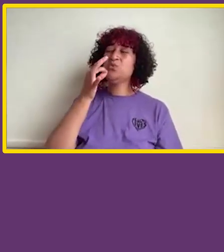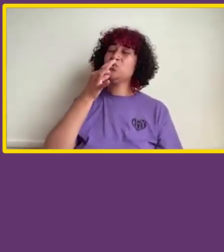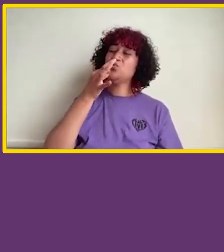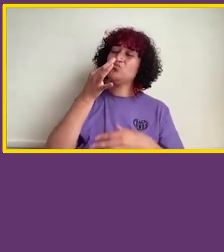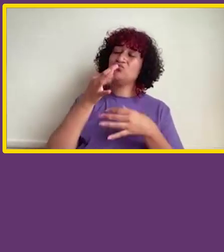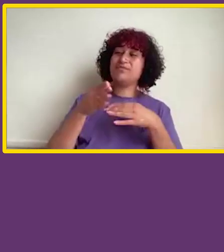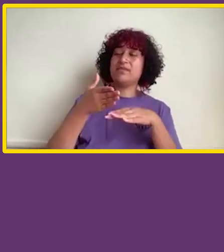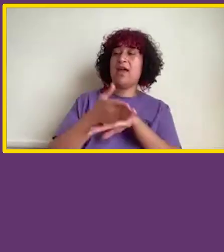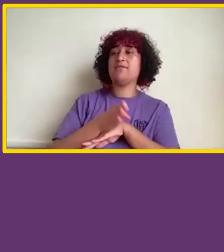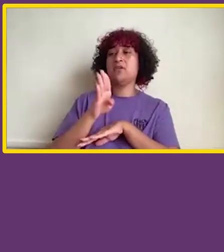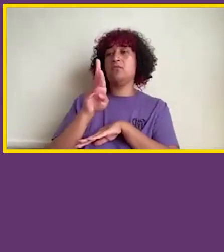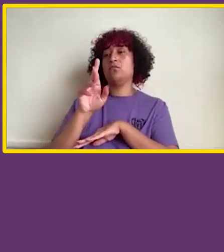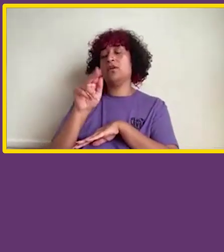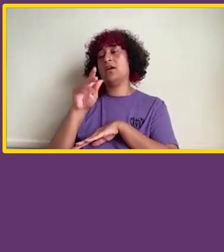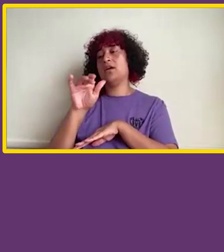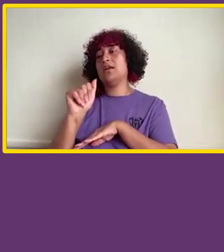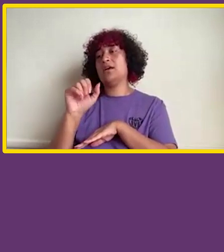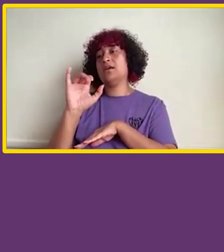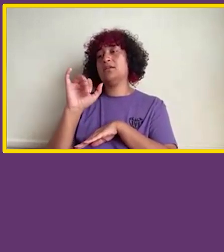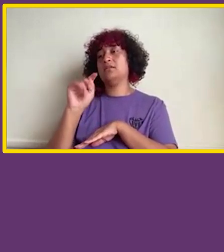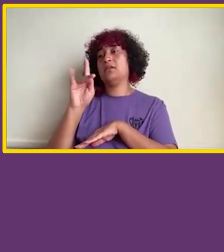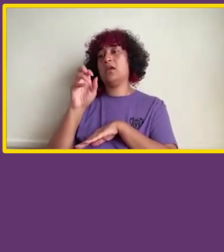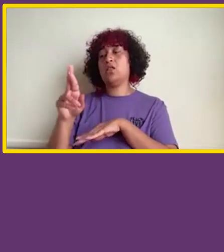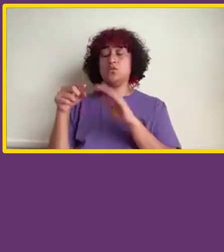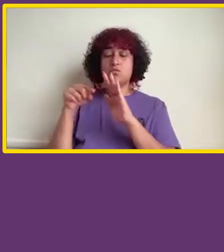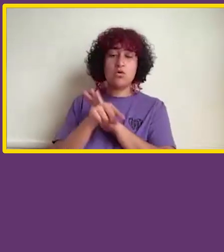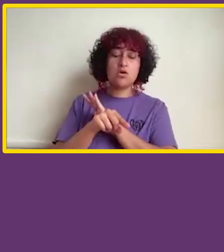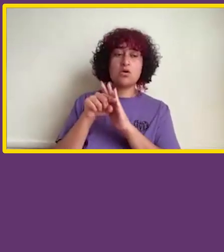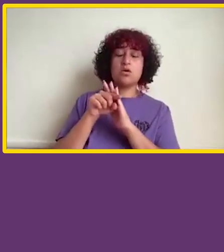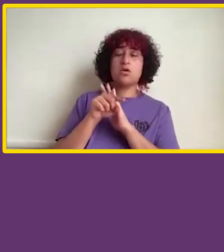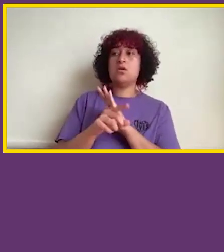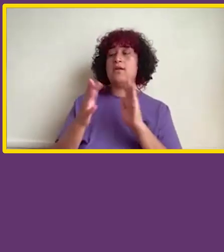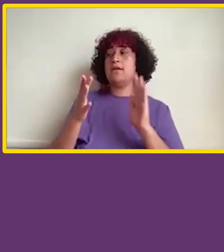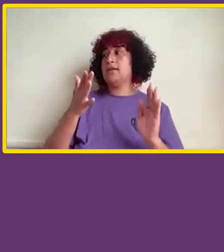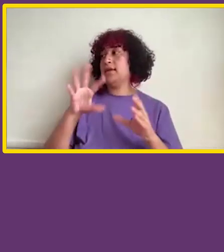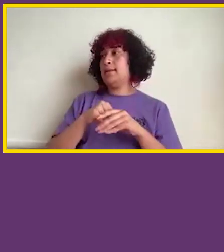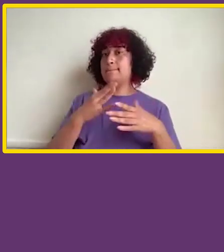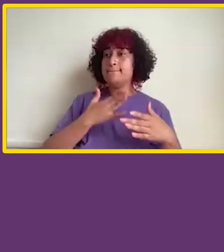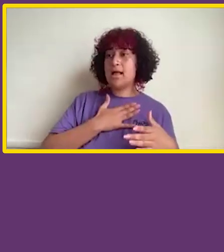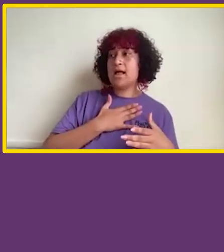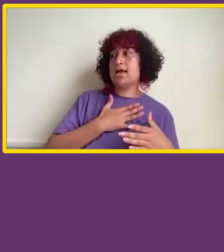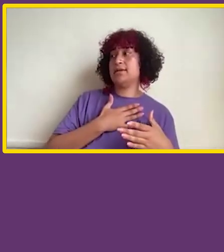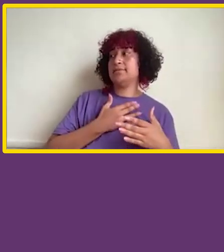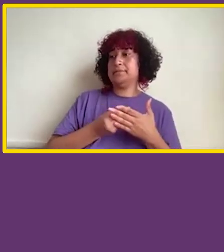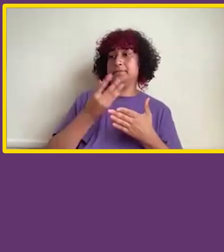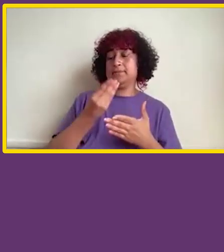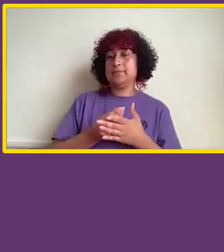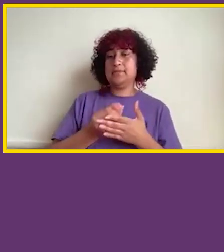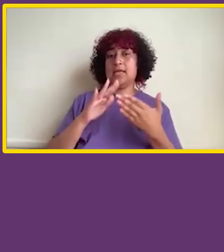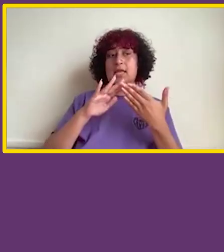murder. For whatever reason, in my very affluent neighborhood, there were all of these police